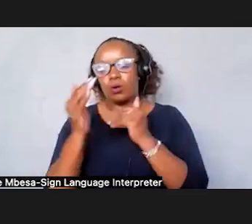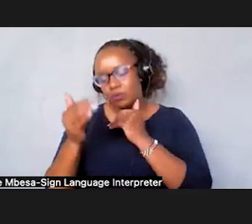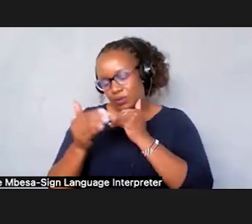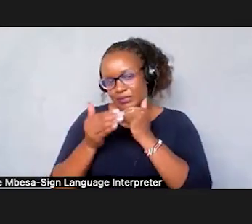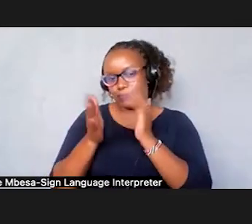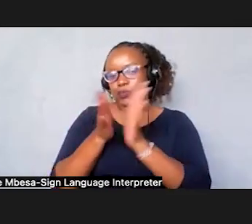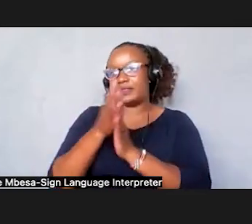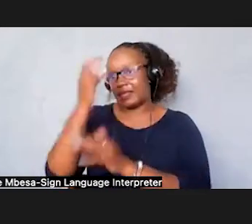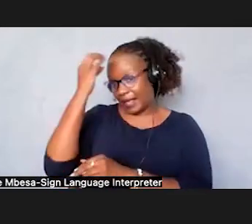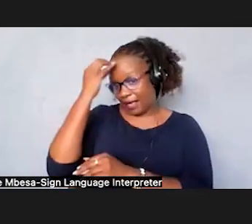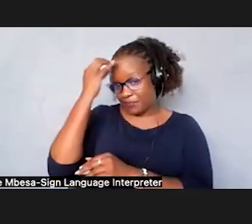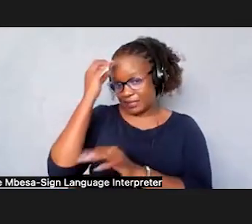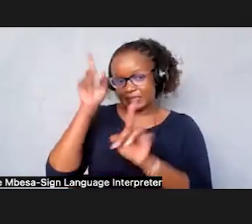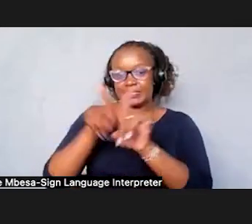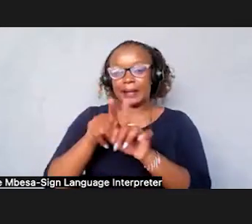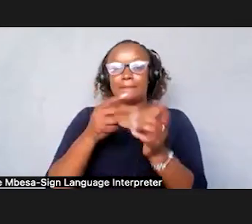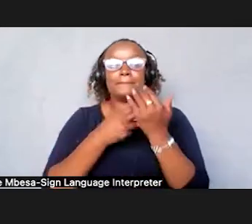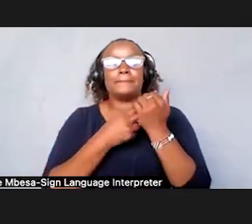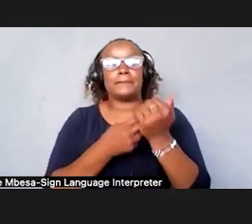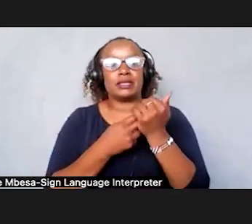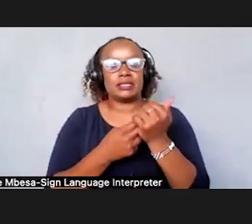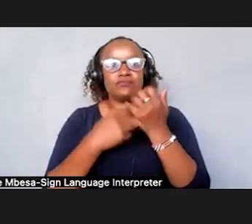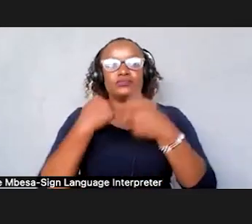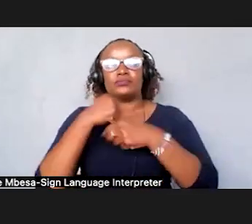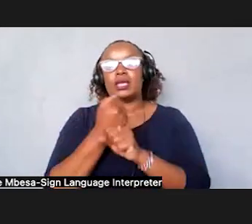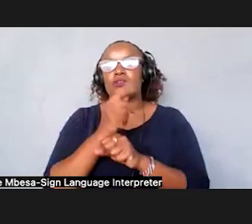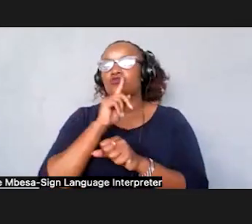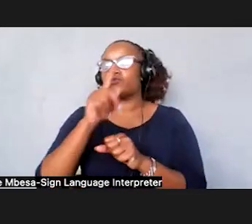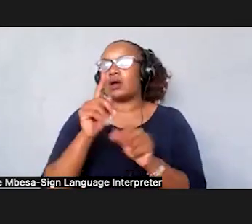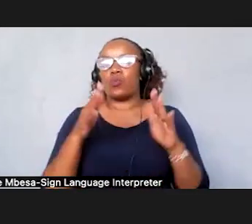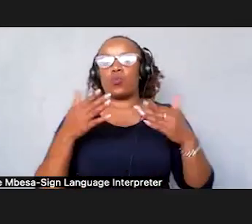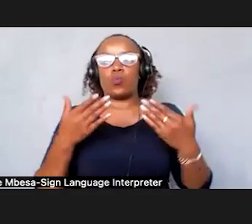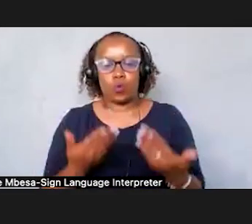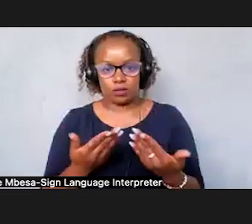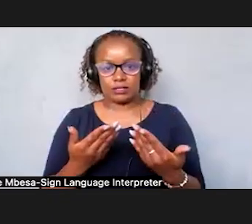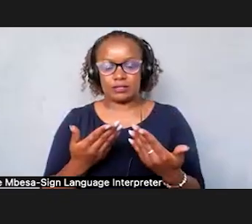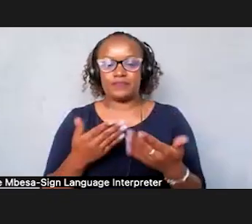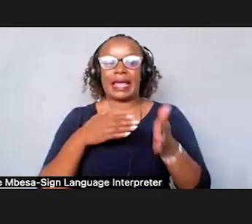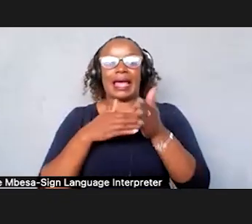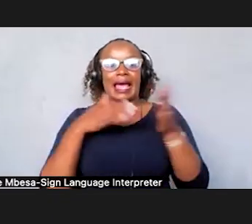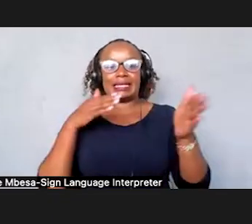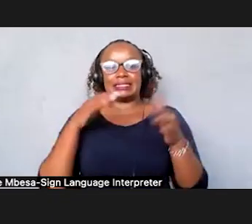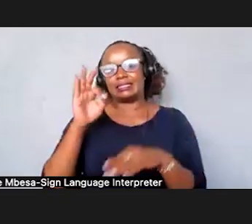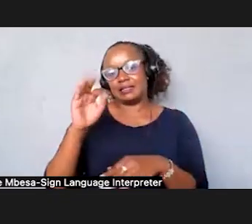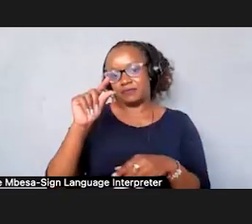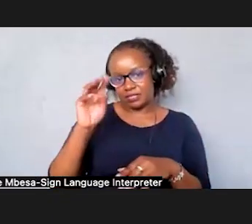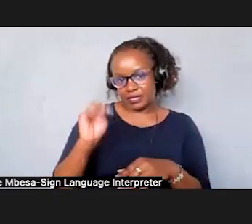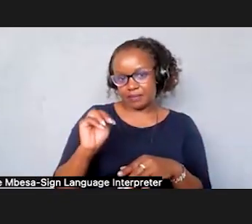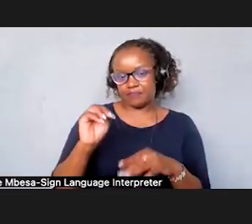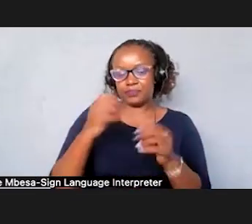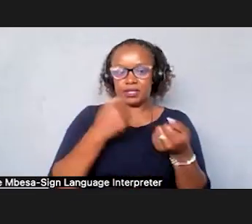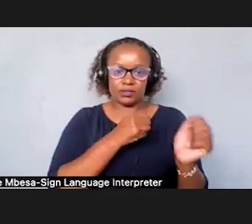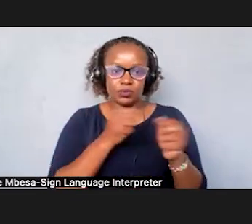partners to ensure that the perspective are part of the, anti-FGM strategies. So we